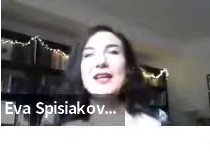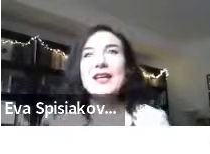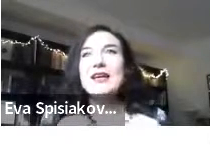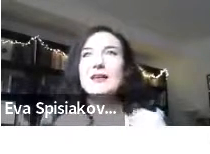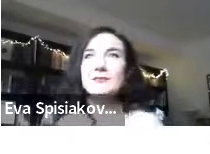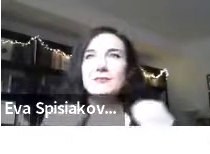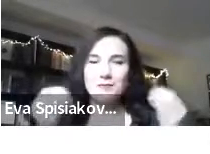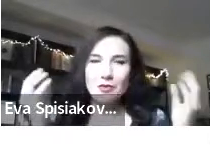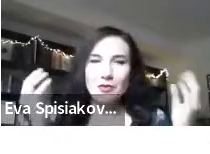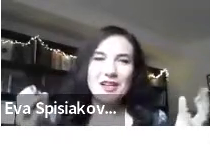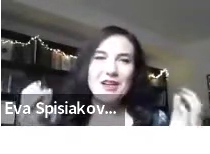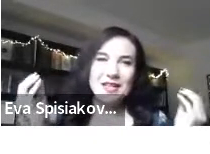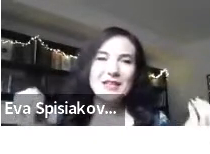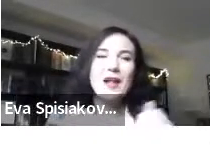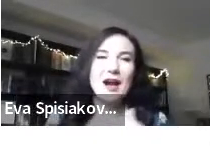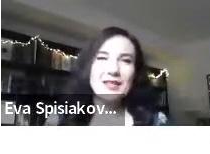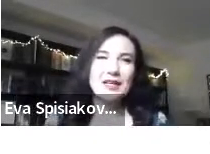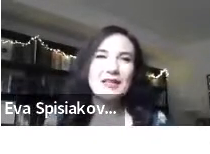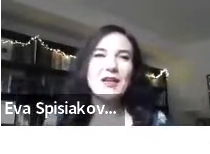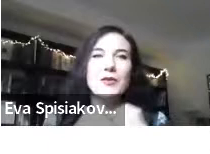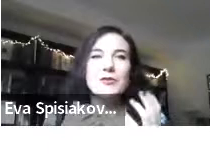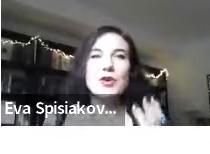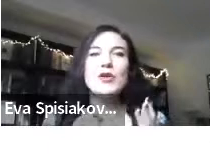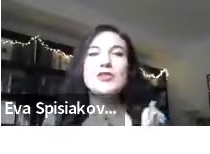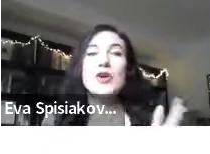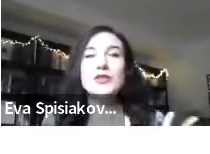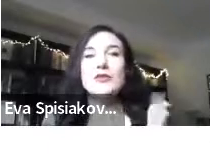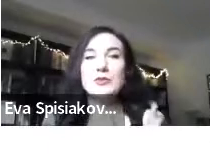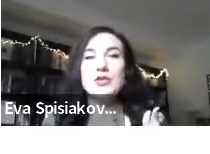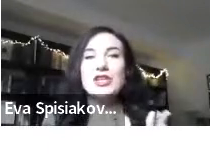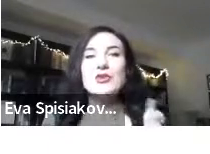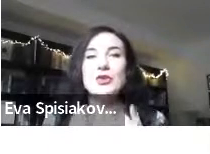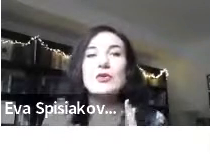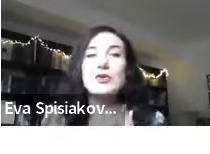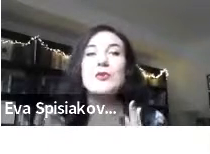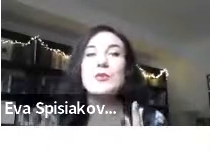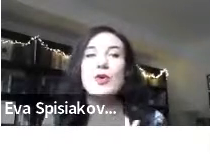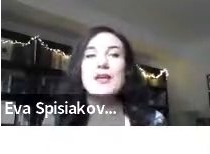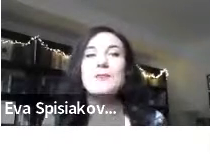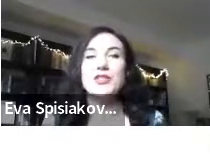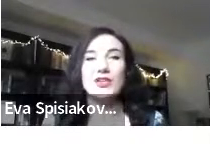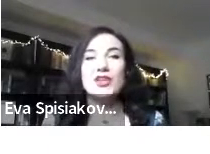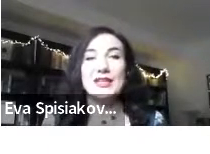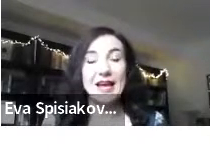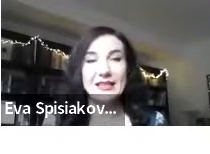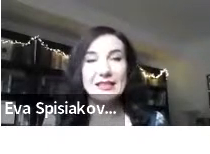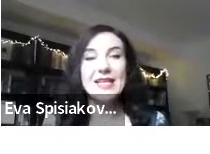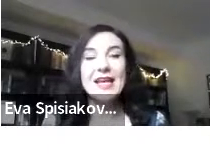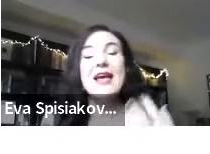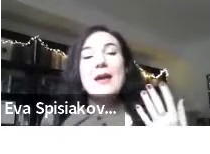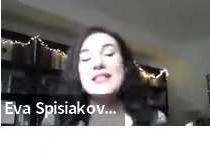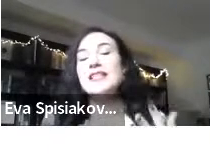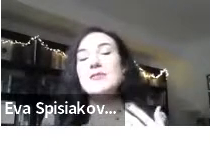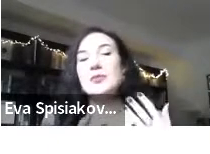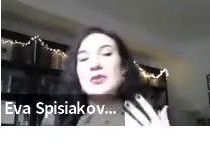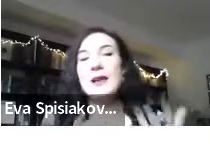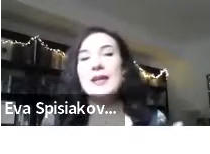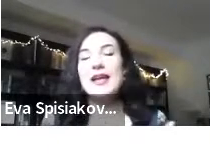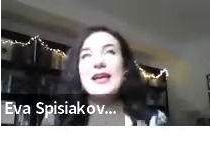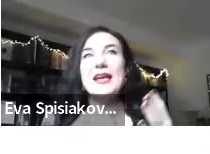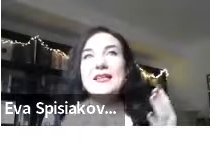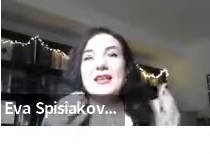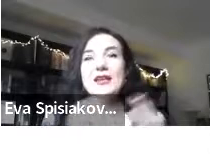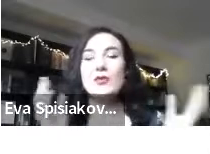was originally a very simple article called Costs of Switching to Low Global Warming Potential Inhalers. And basically what